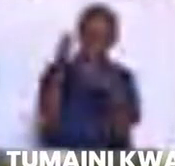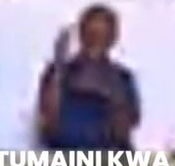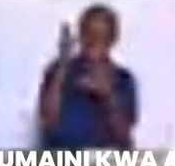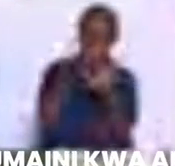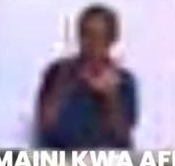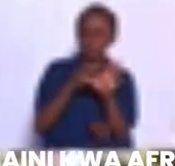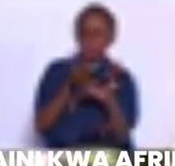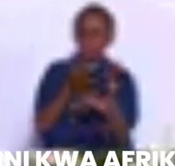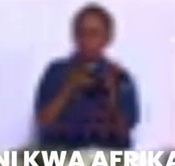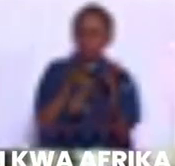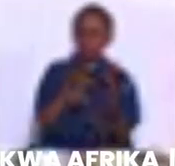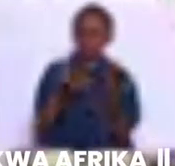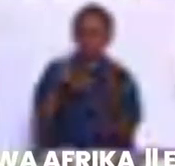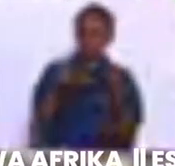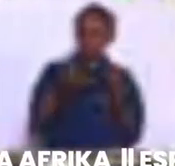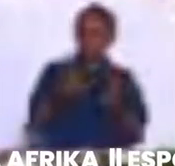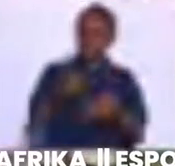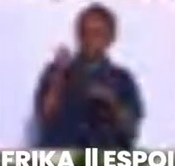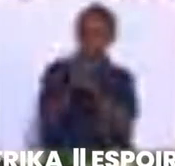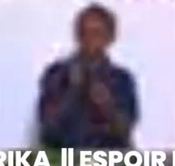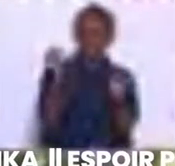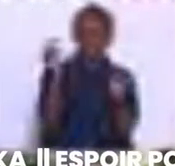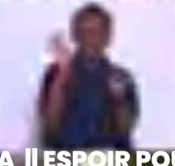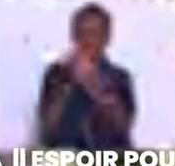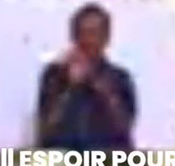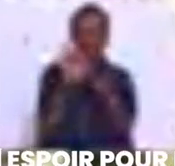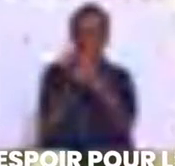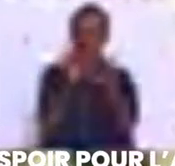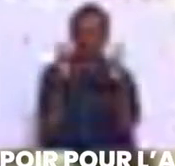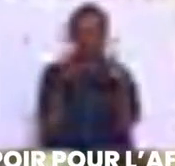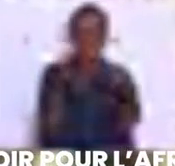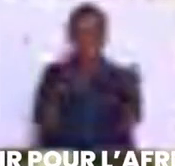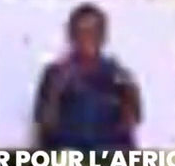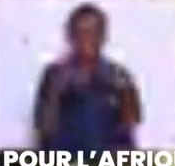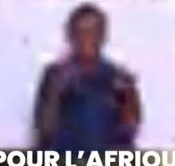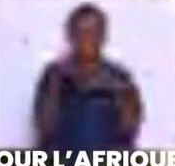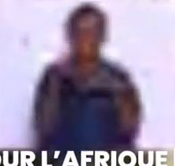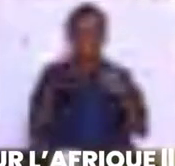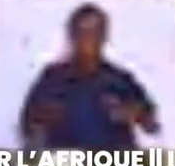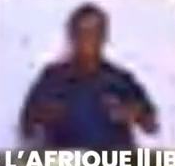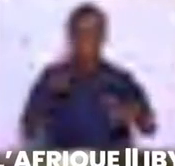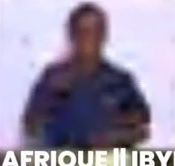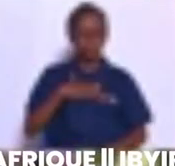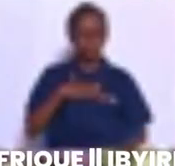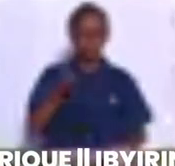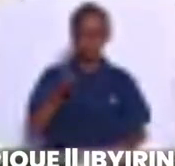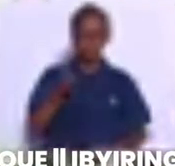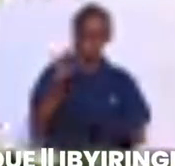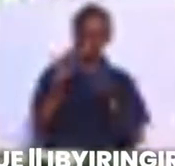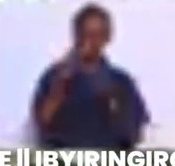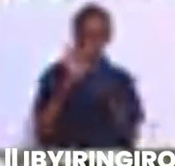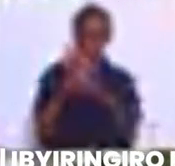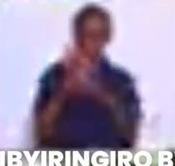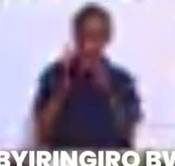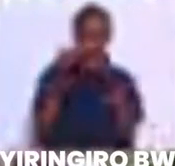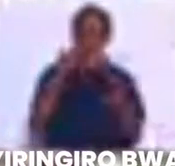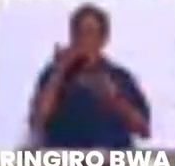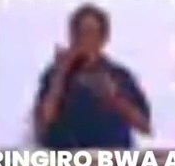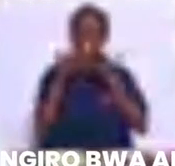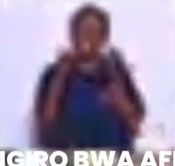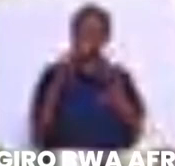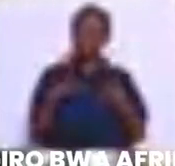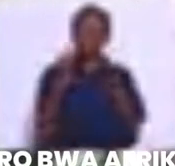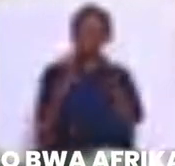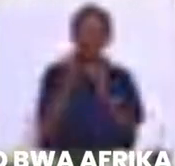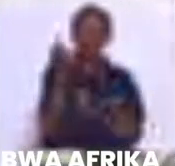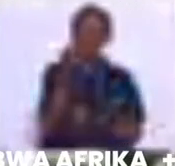said, I've been doing a lot of research in my life and I've got a lot of answers, but